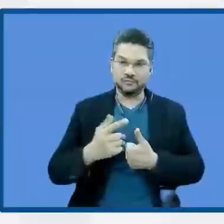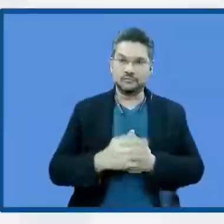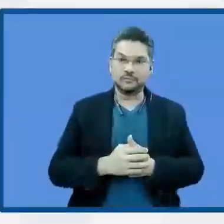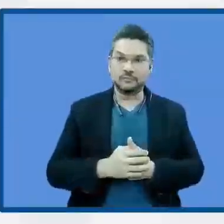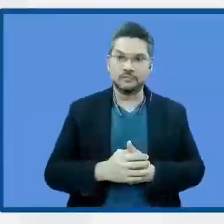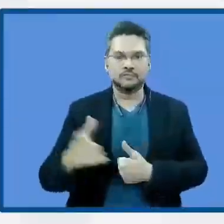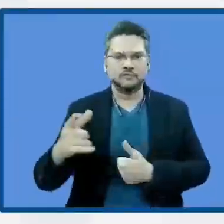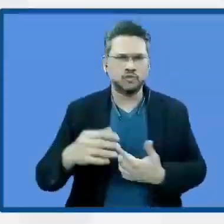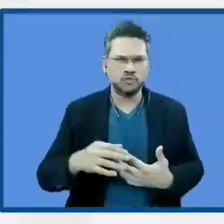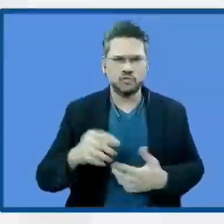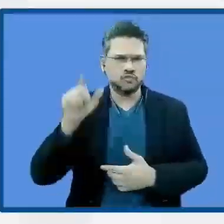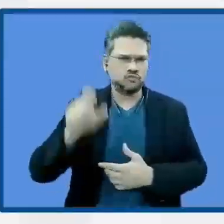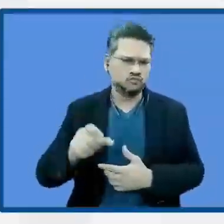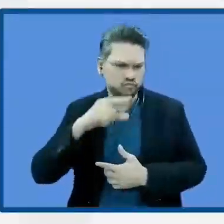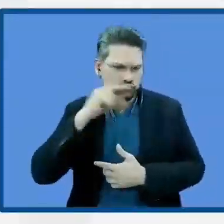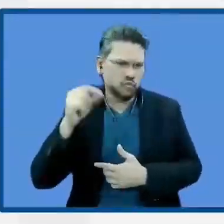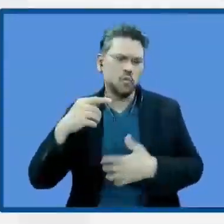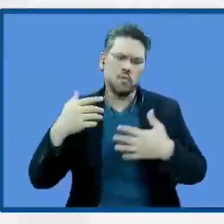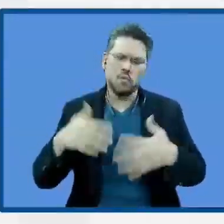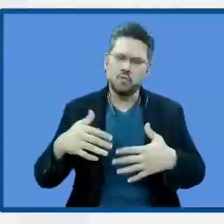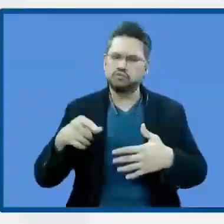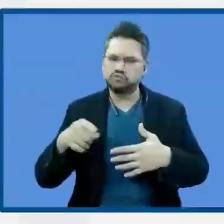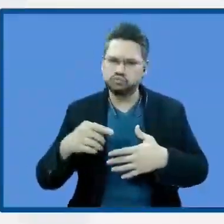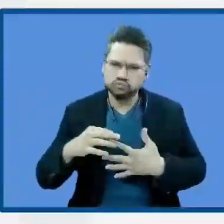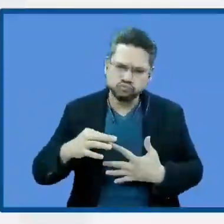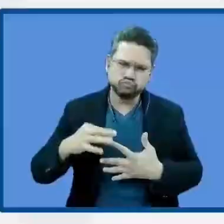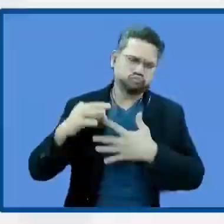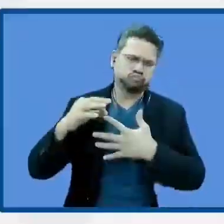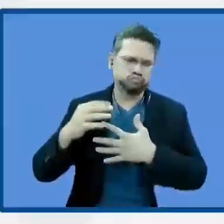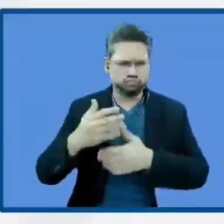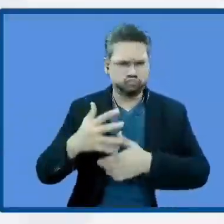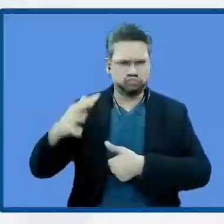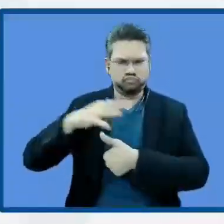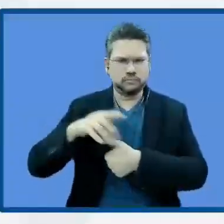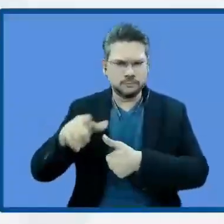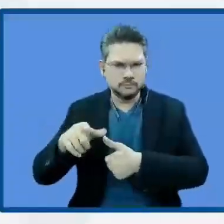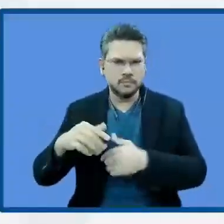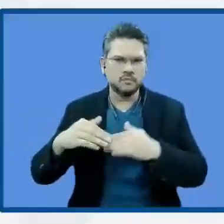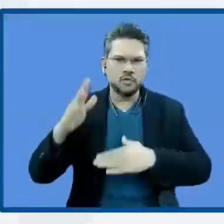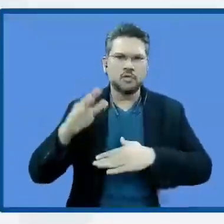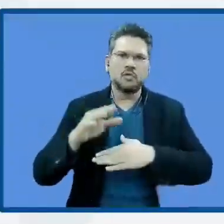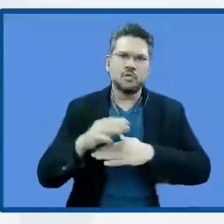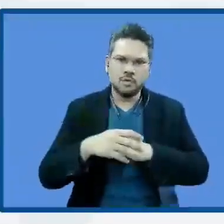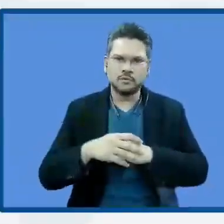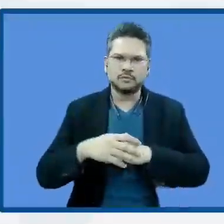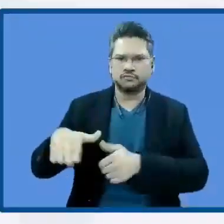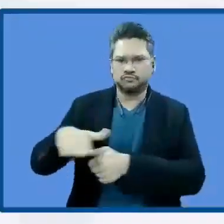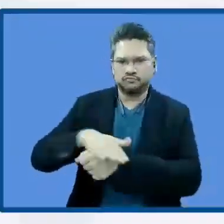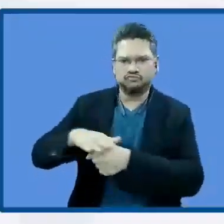urban and regional development, a technical advisor and consultant for the